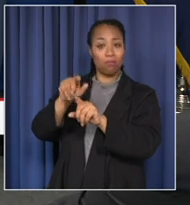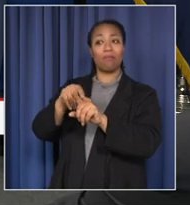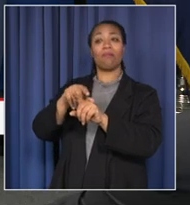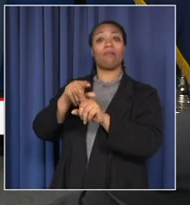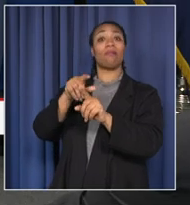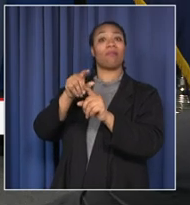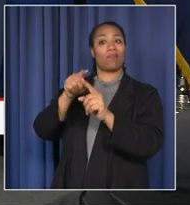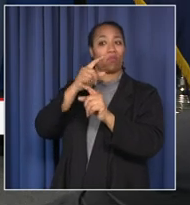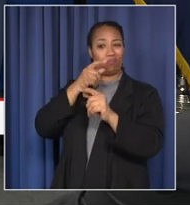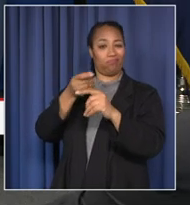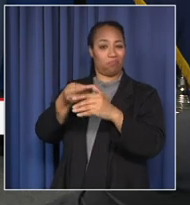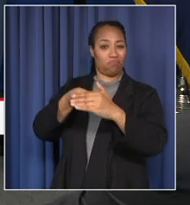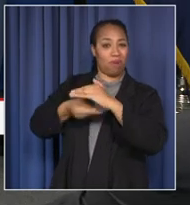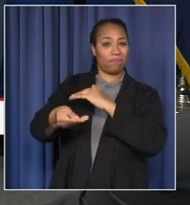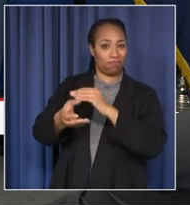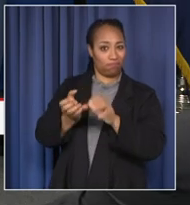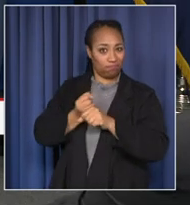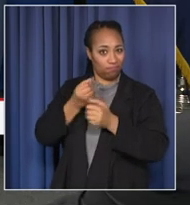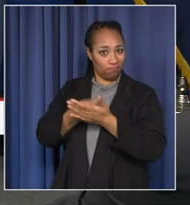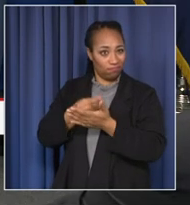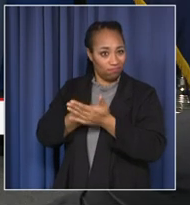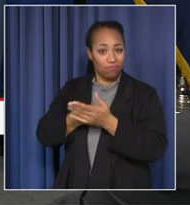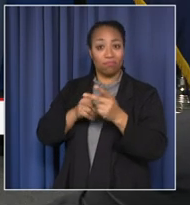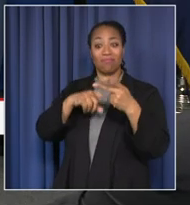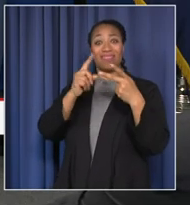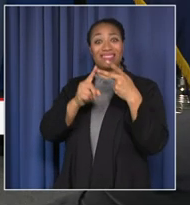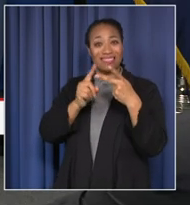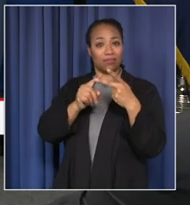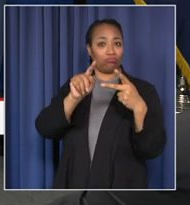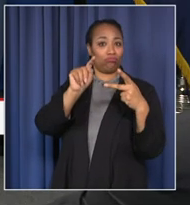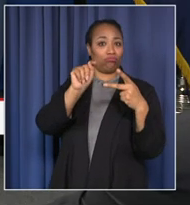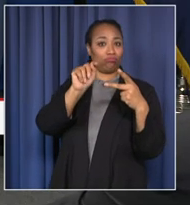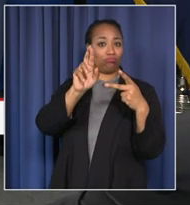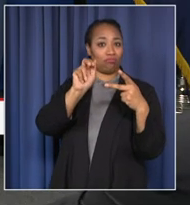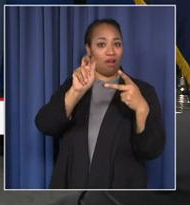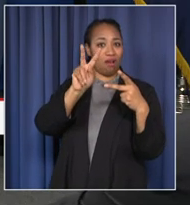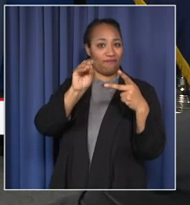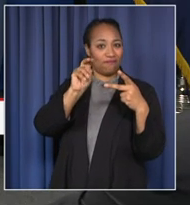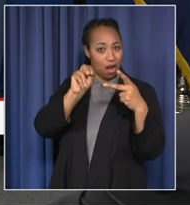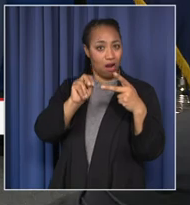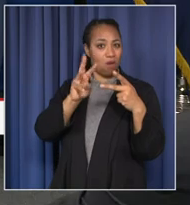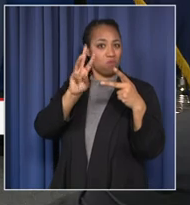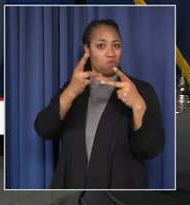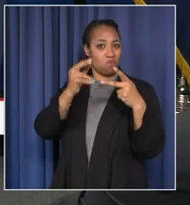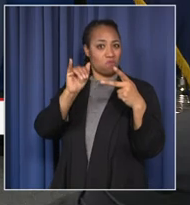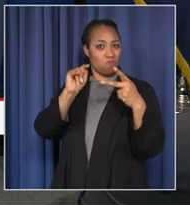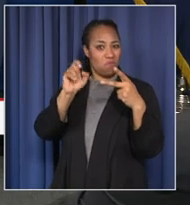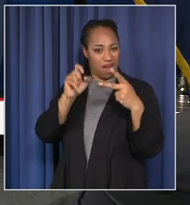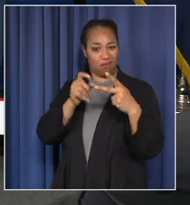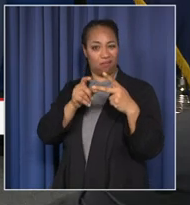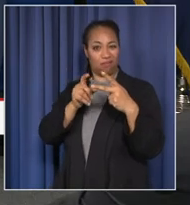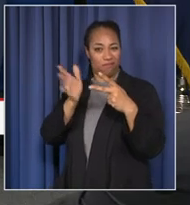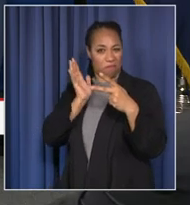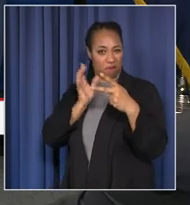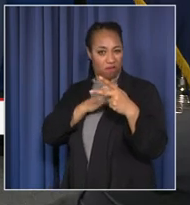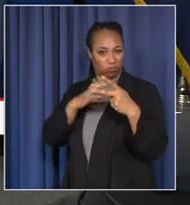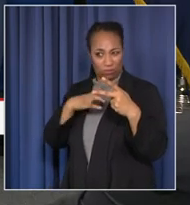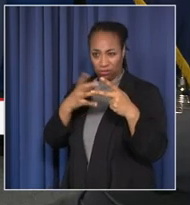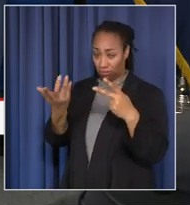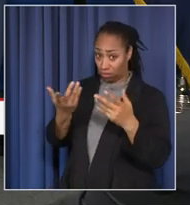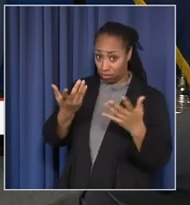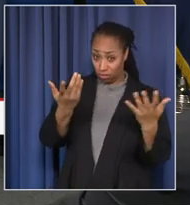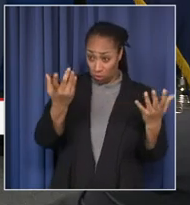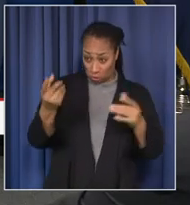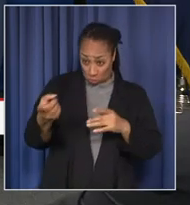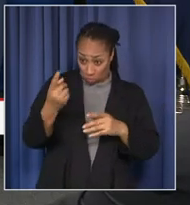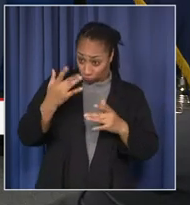D.C. government? I'm not, and this is why I say that. our system worked the way it was supposed to in both of